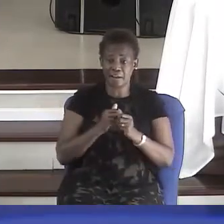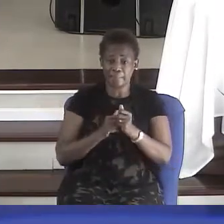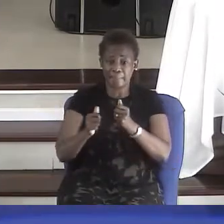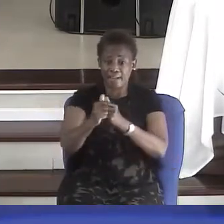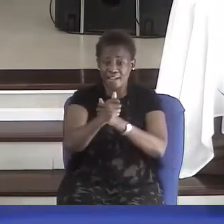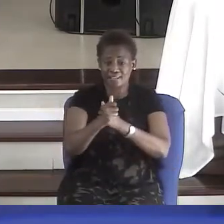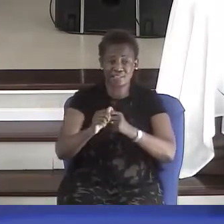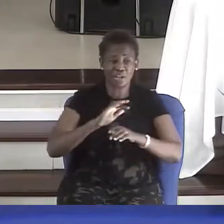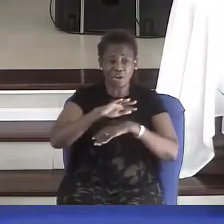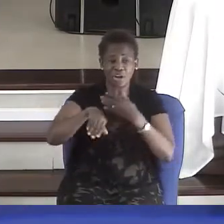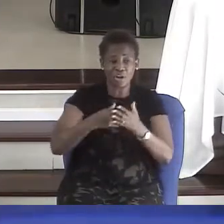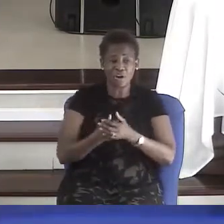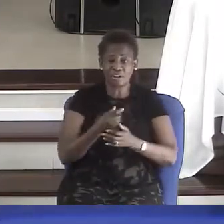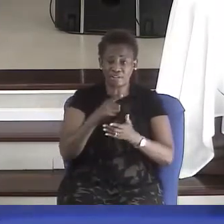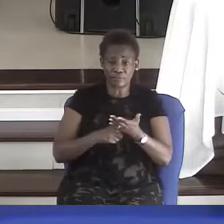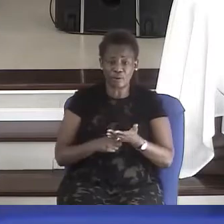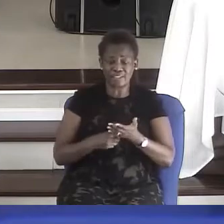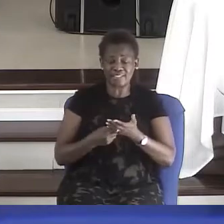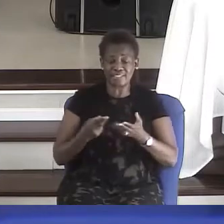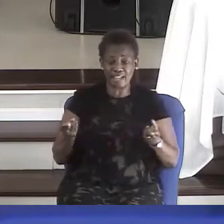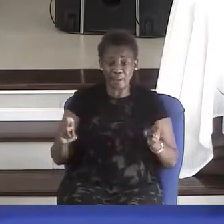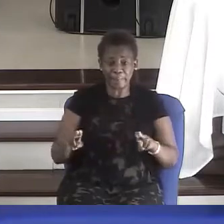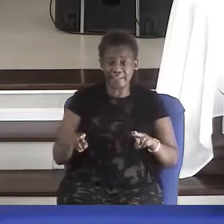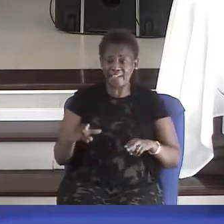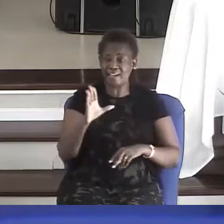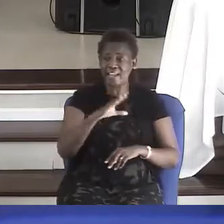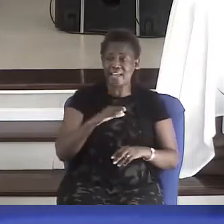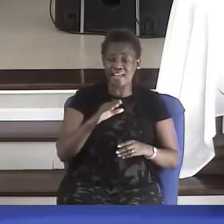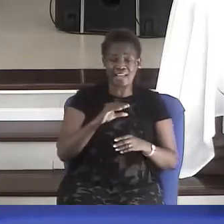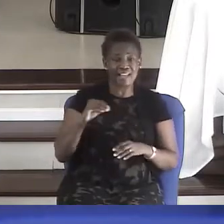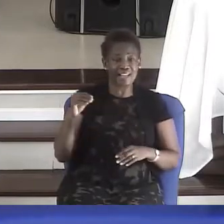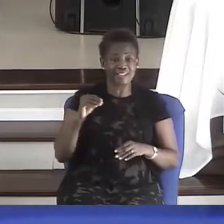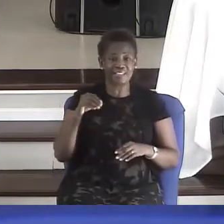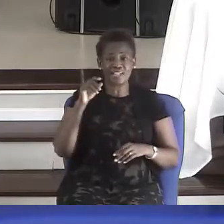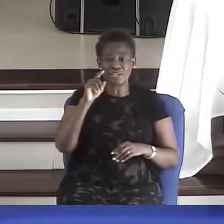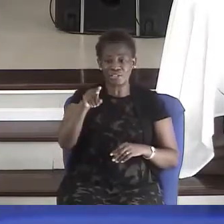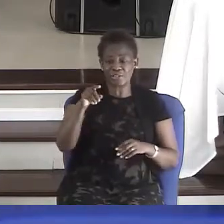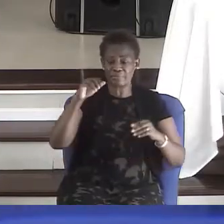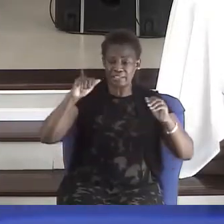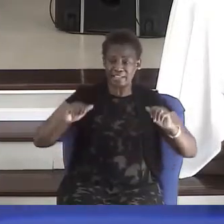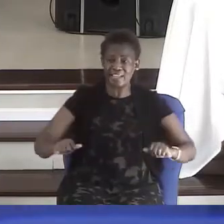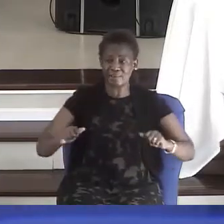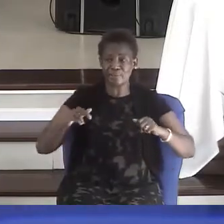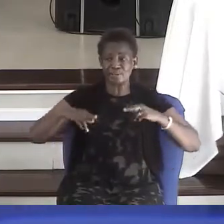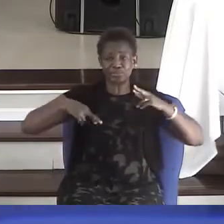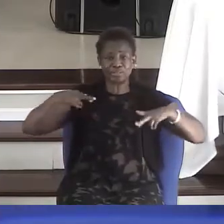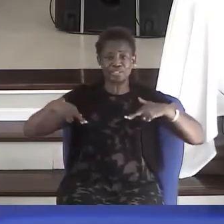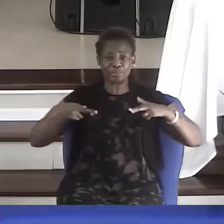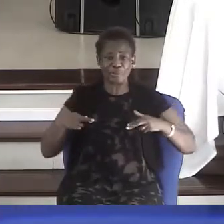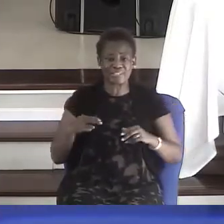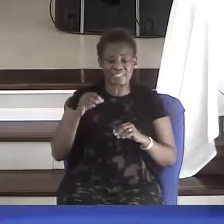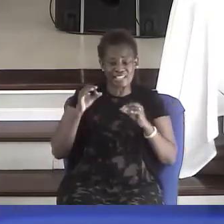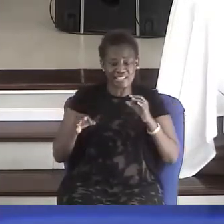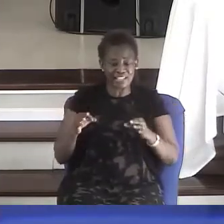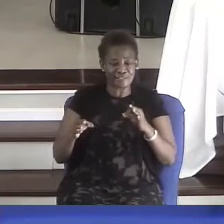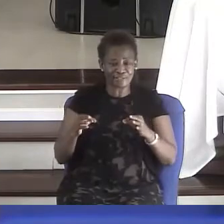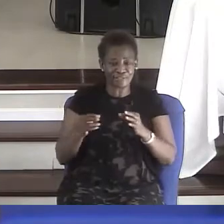will be able to rejoice. If you run, and if you run